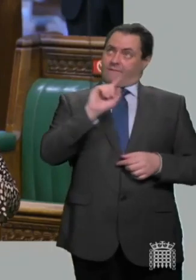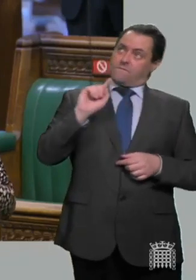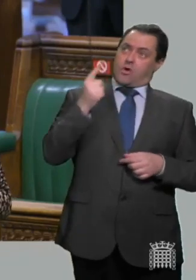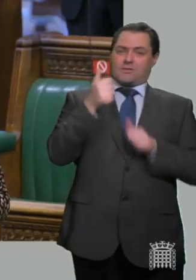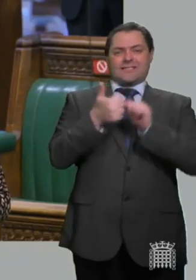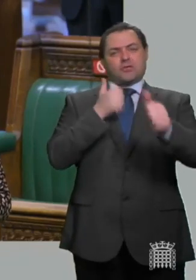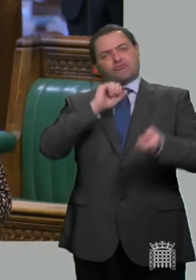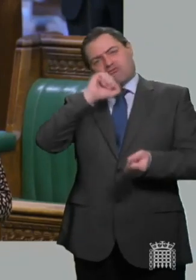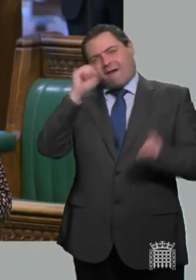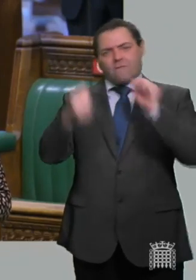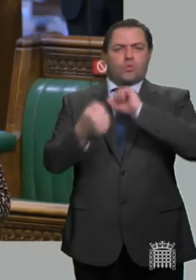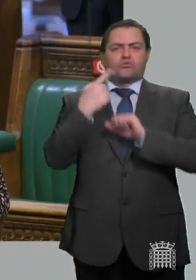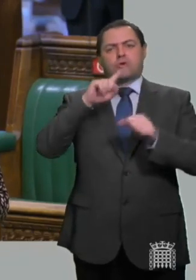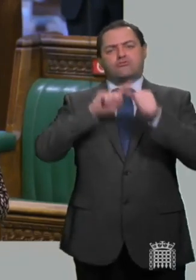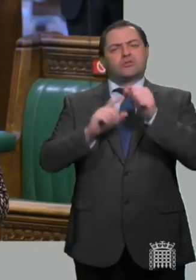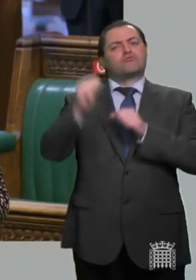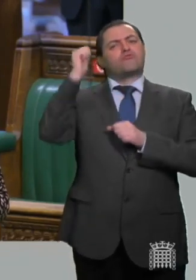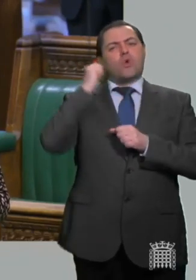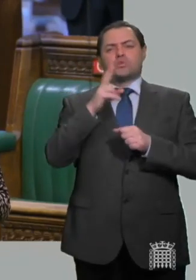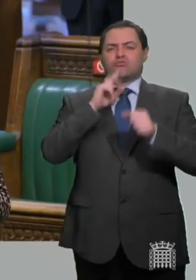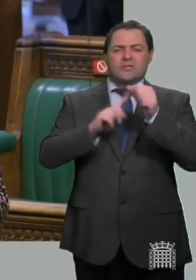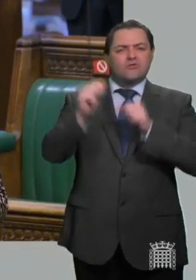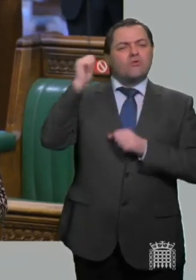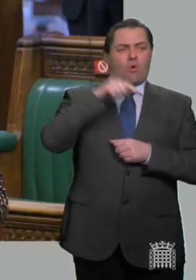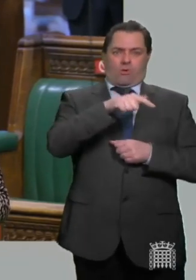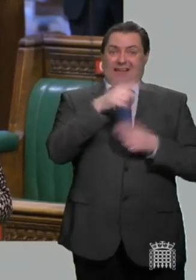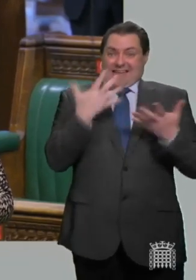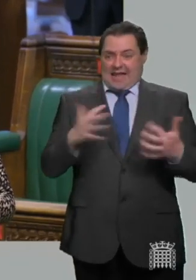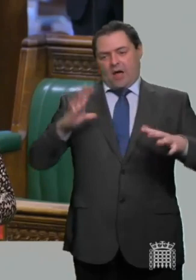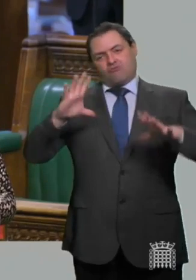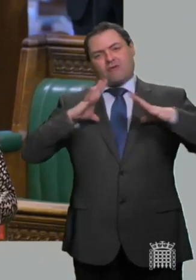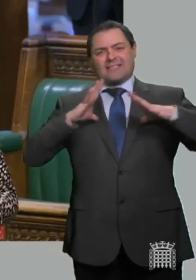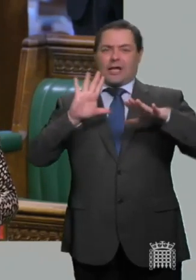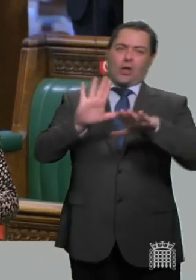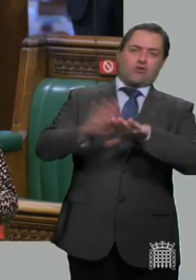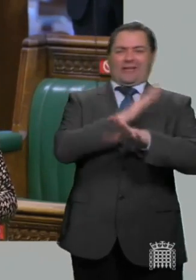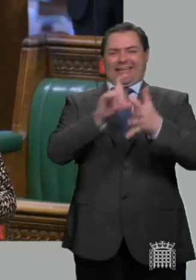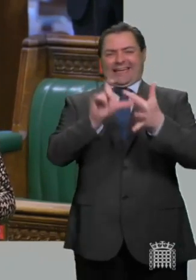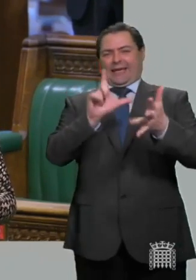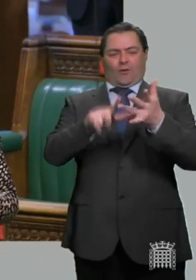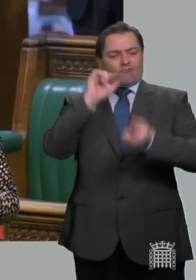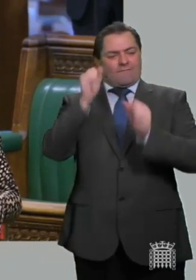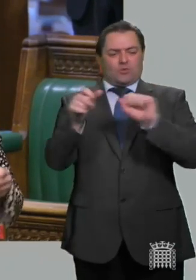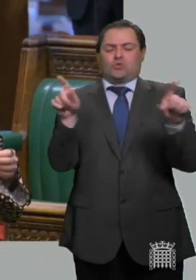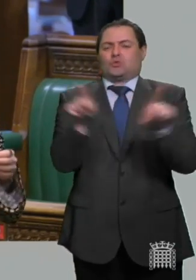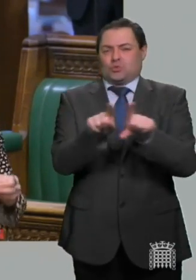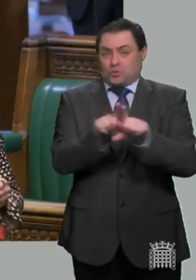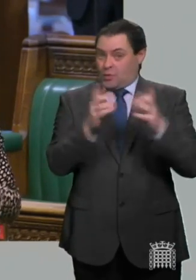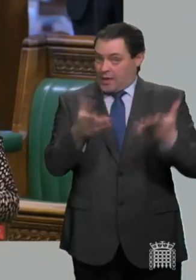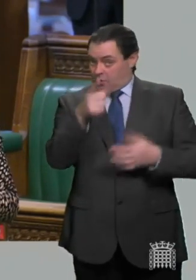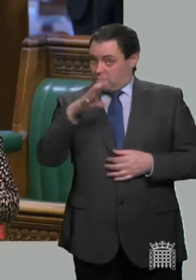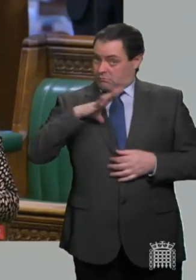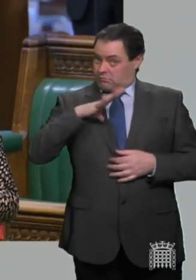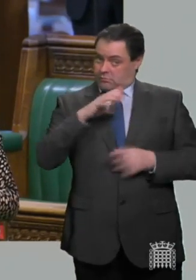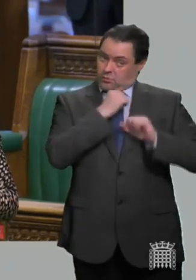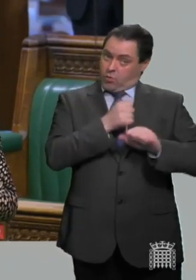And we're ready to lead in the new green industrial revolution and level up once and for all. So on that note, will my right honourable friend commit to supporting